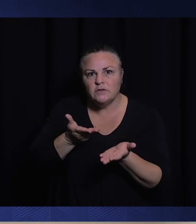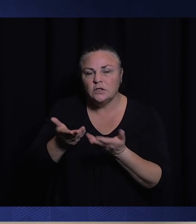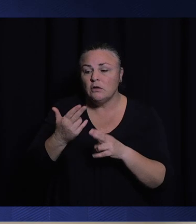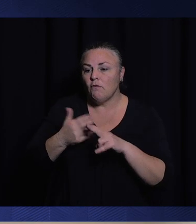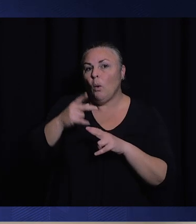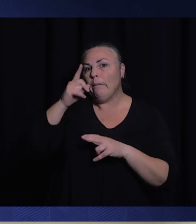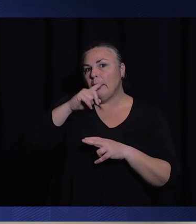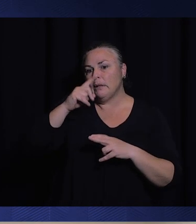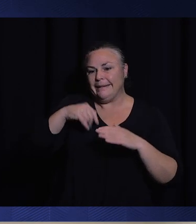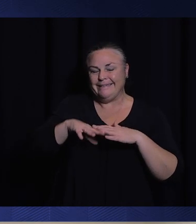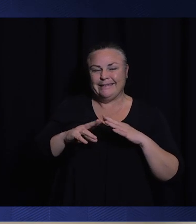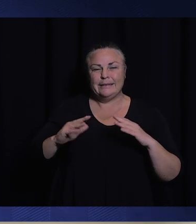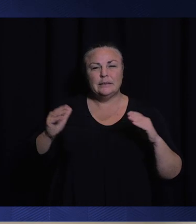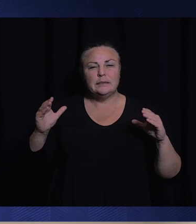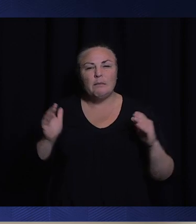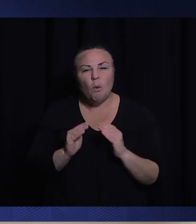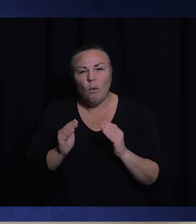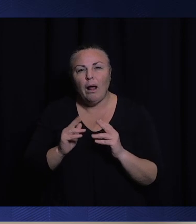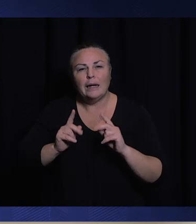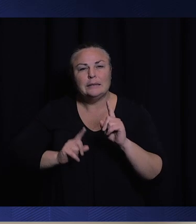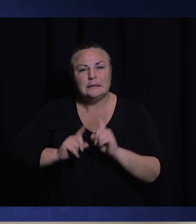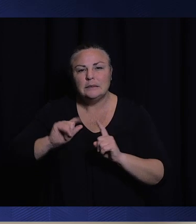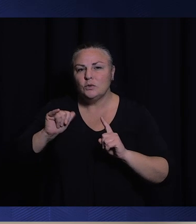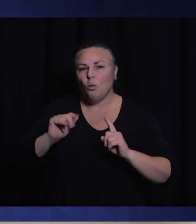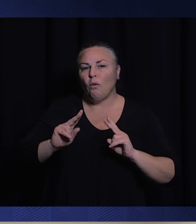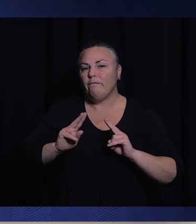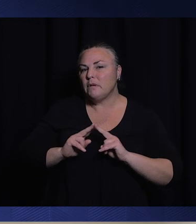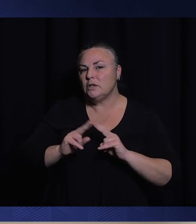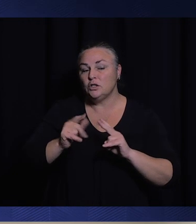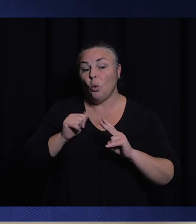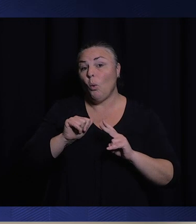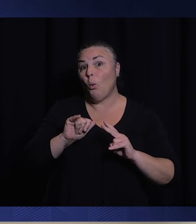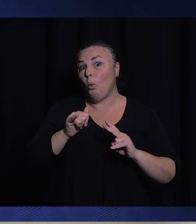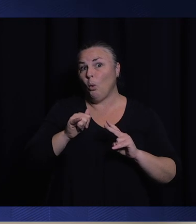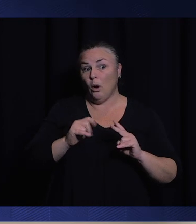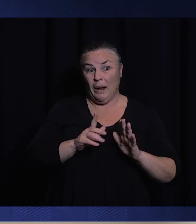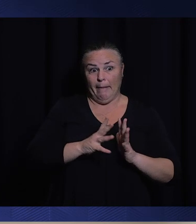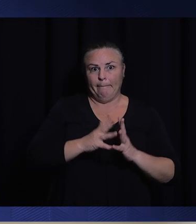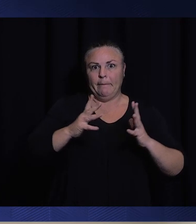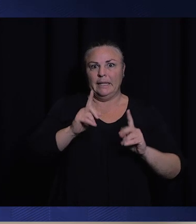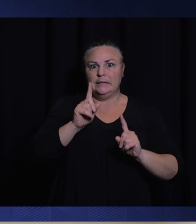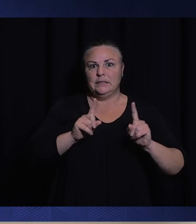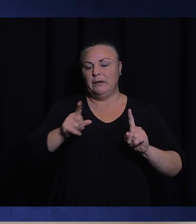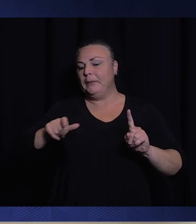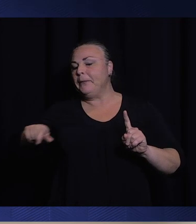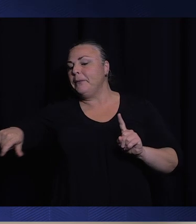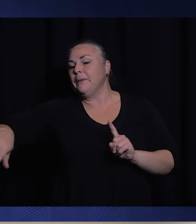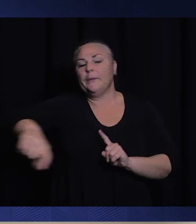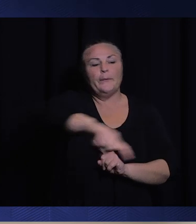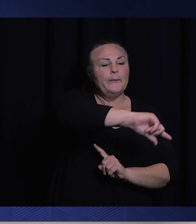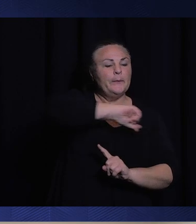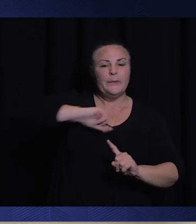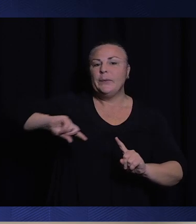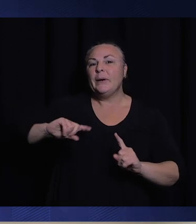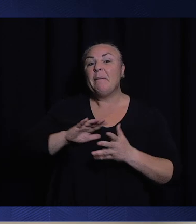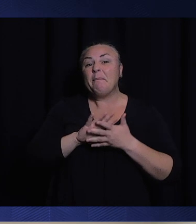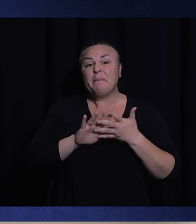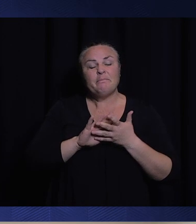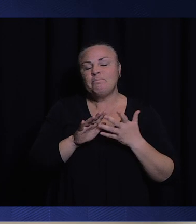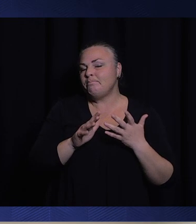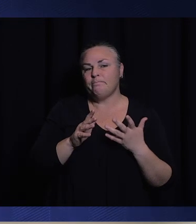wetlands. Our efforts are often in the form of conservation ecology and restoration of natural capital